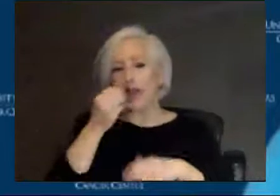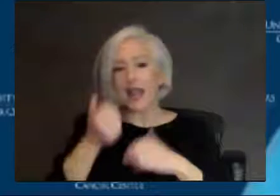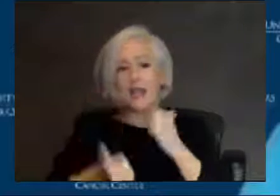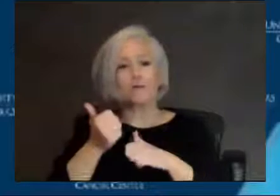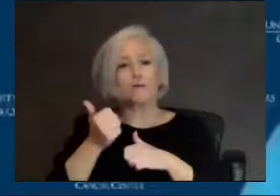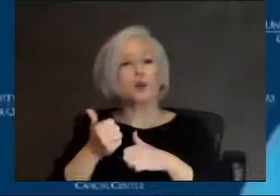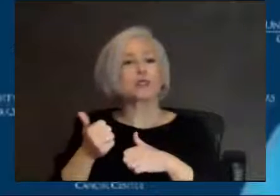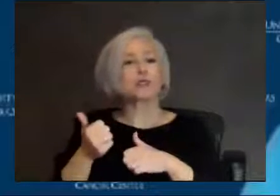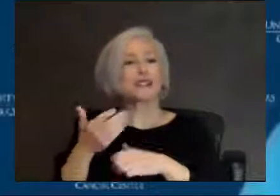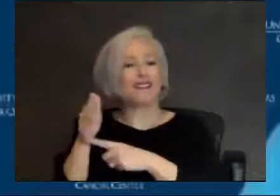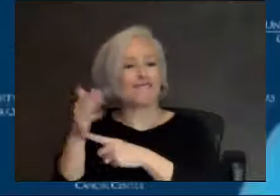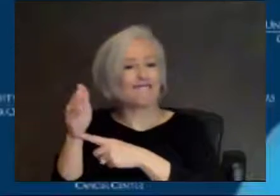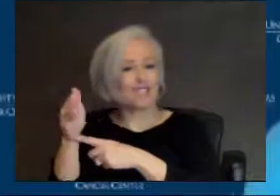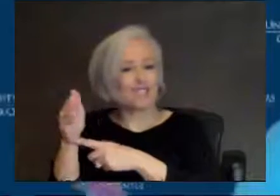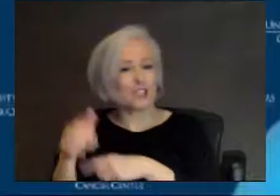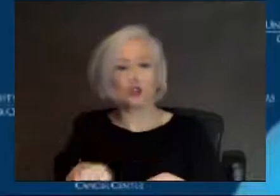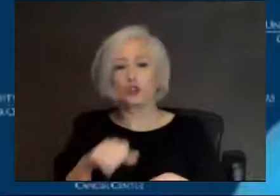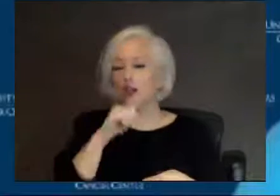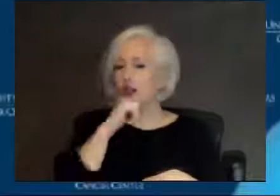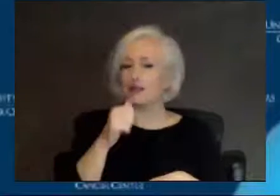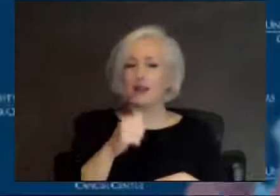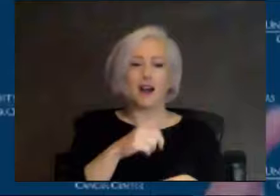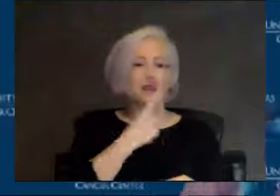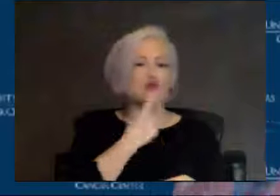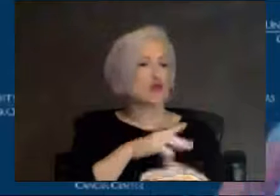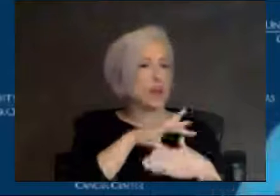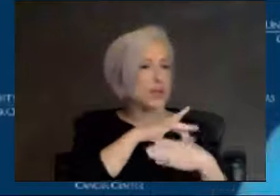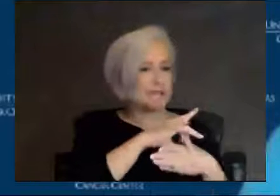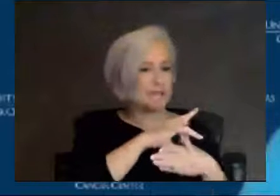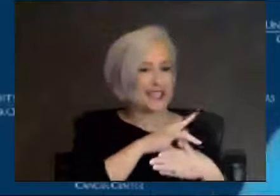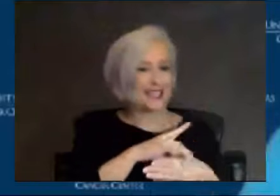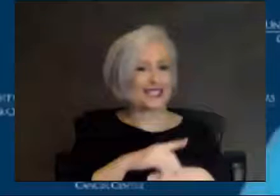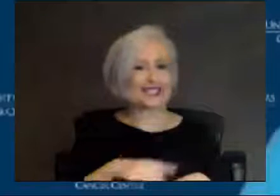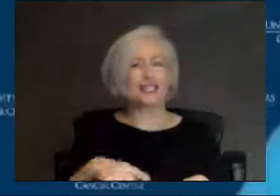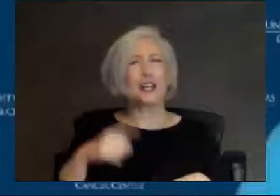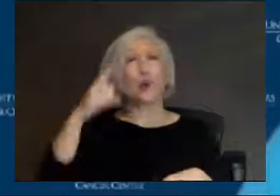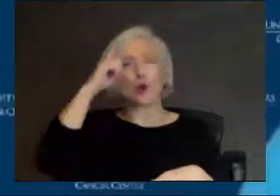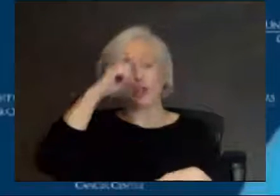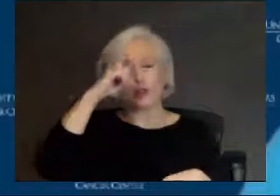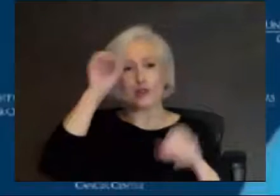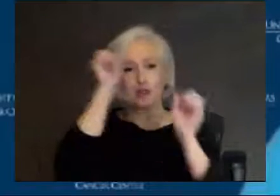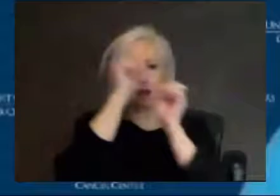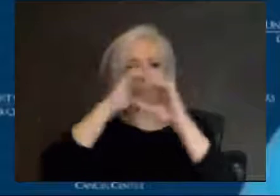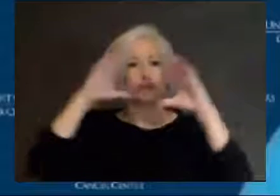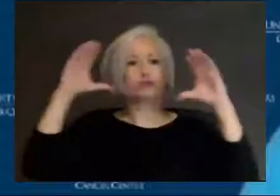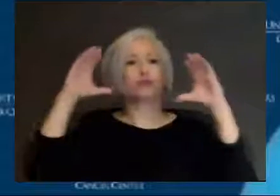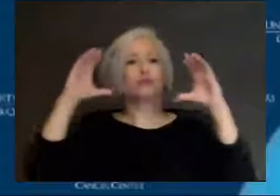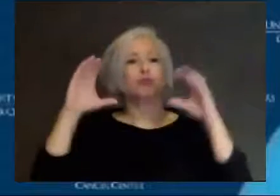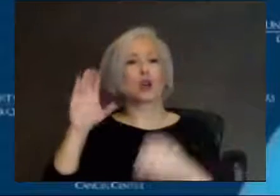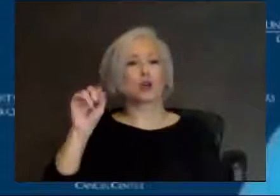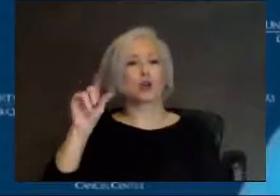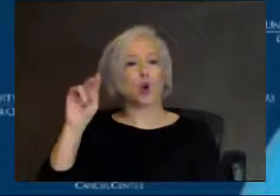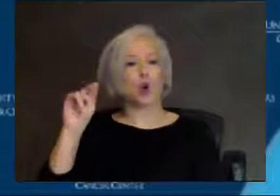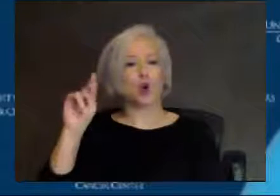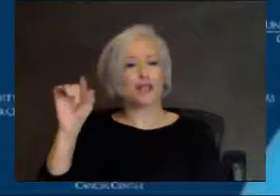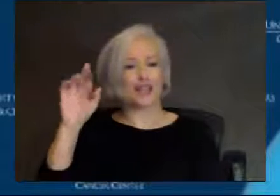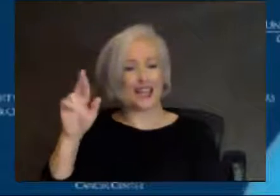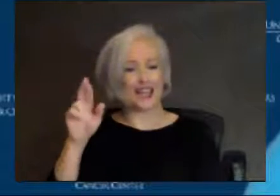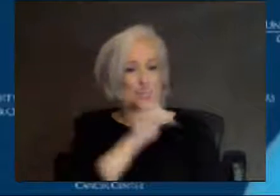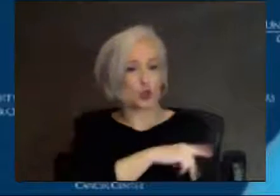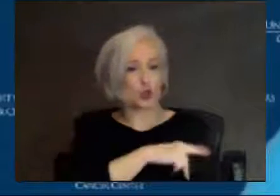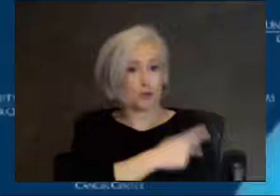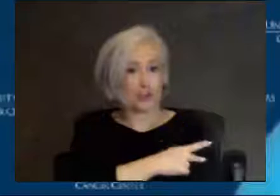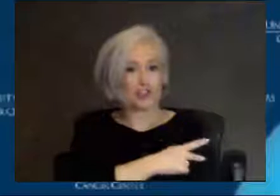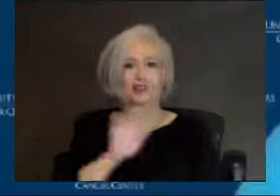red meat. He doesn't fit what you think of the colon cancer patient. And we're seeing that